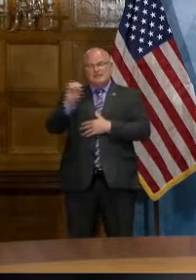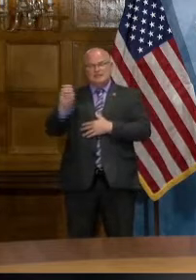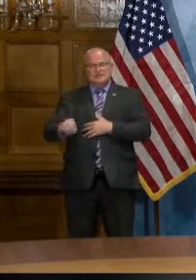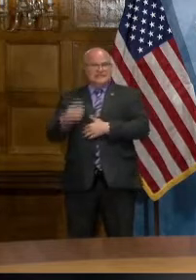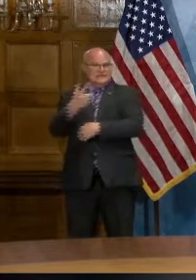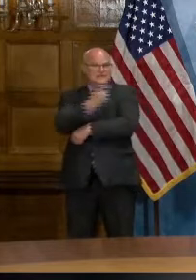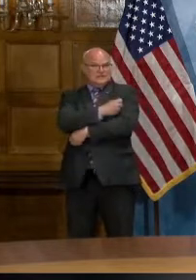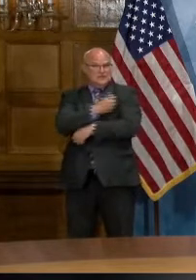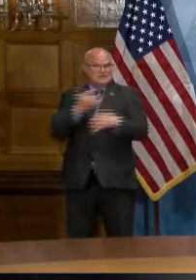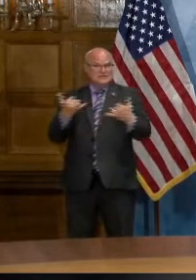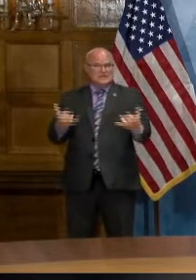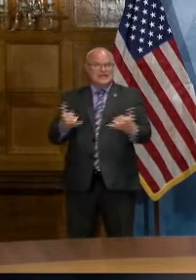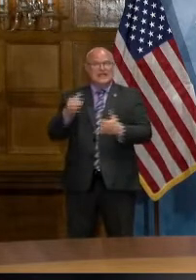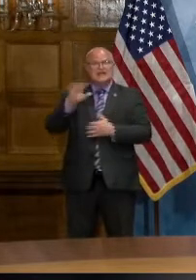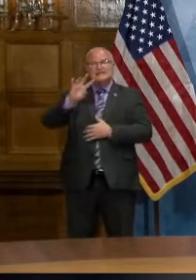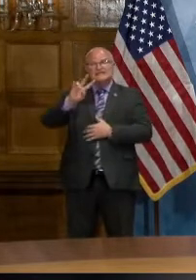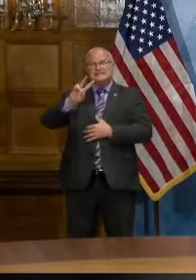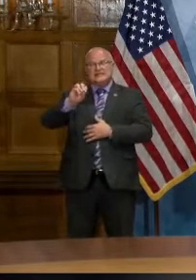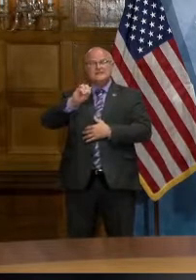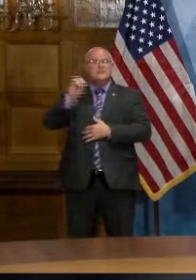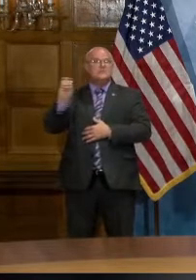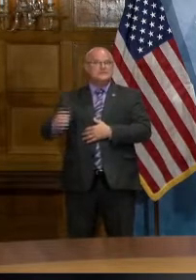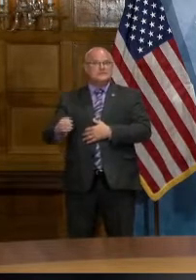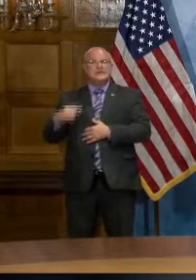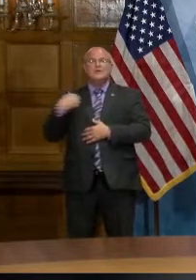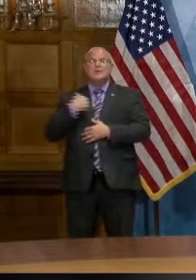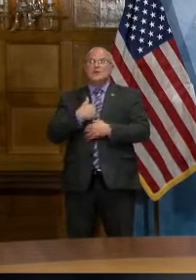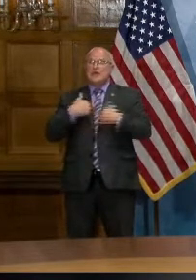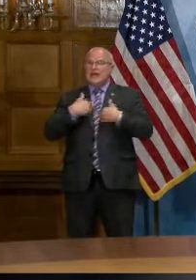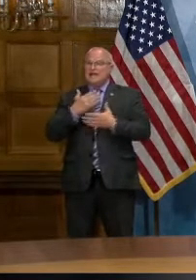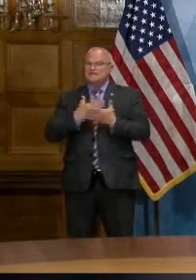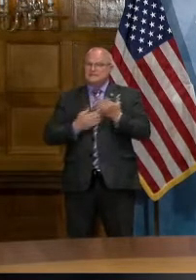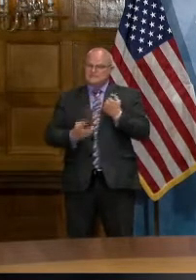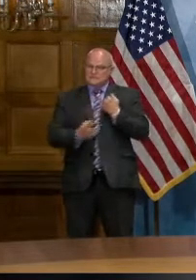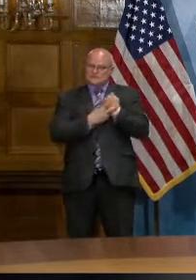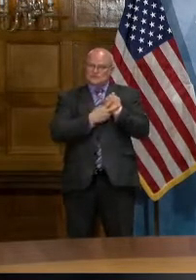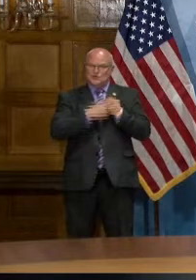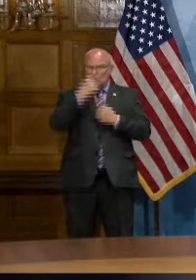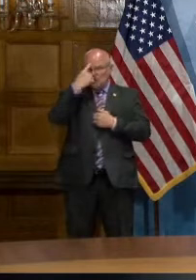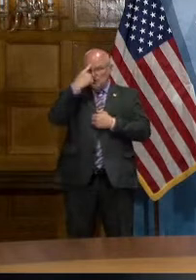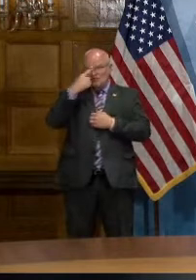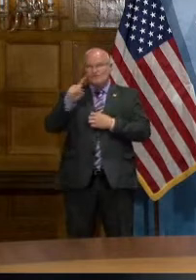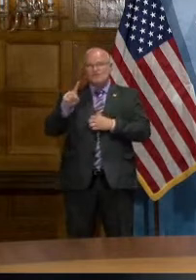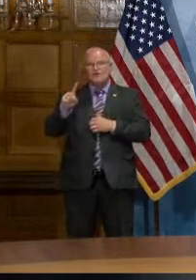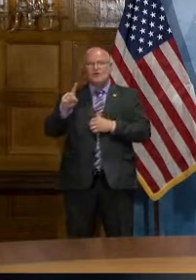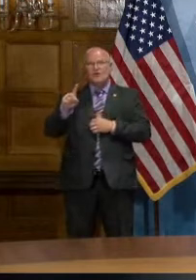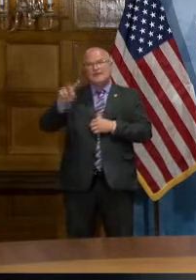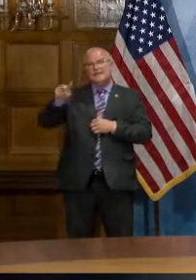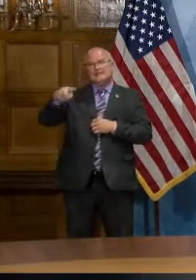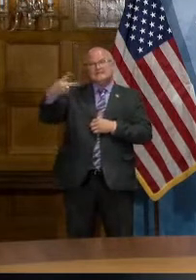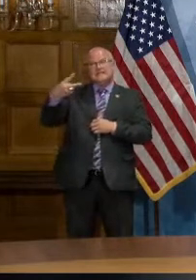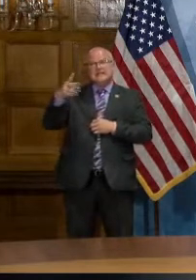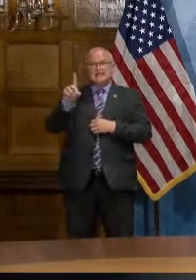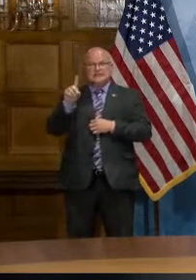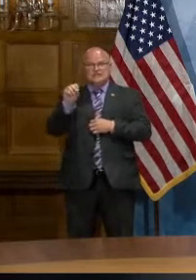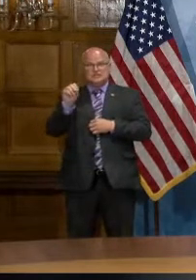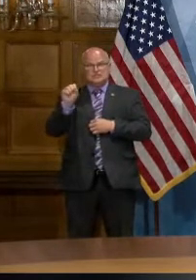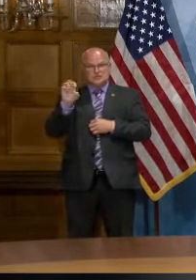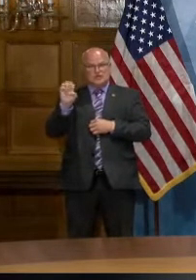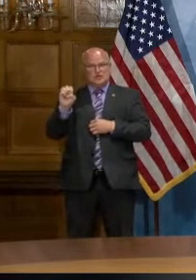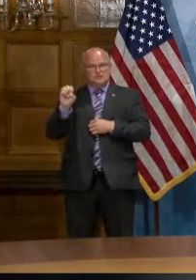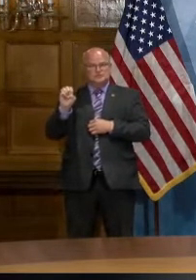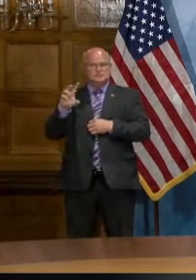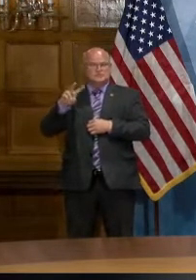been given out is 70%. We have some that's in reserve for the second dose